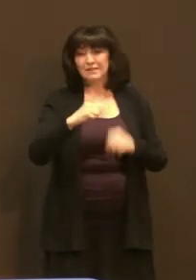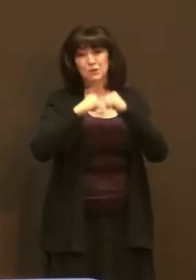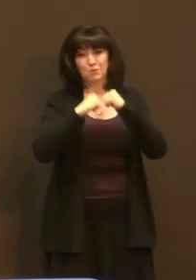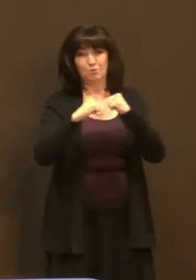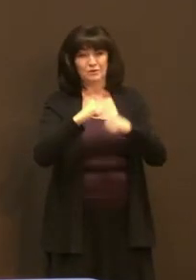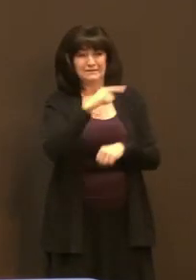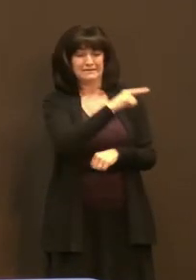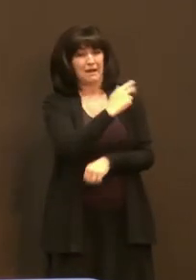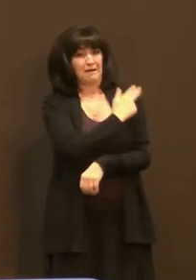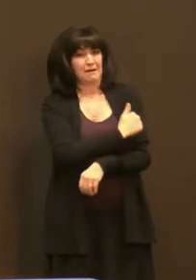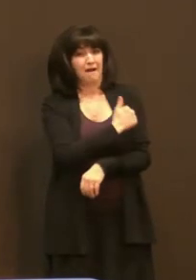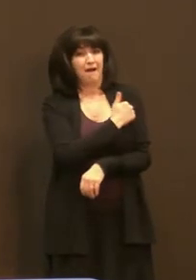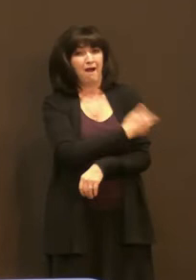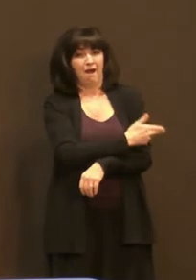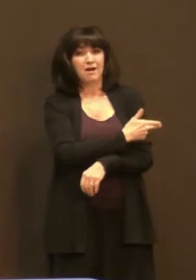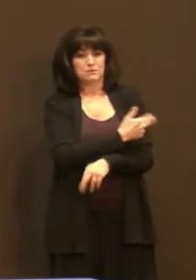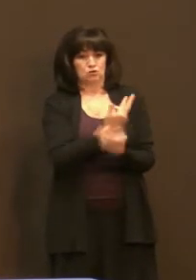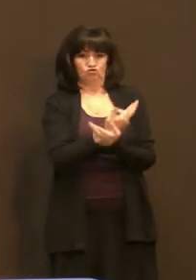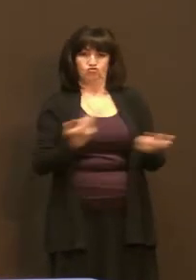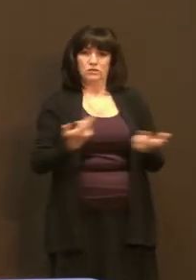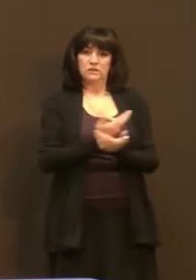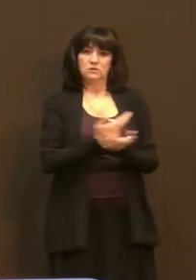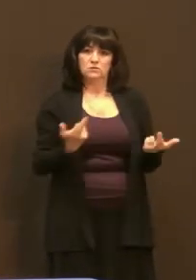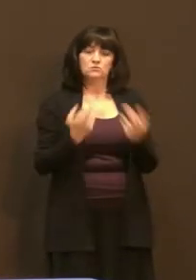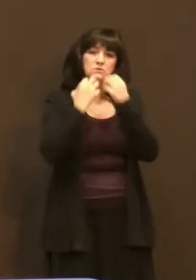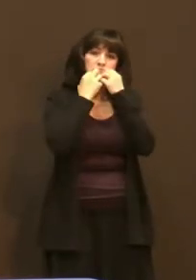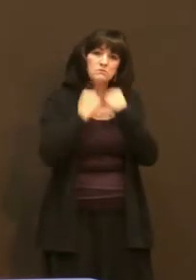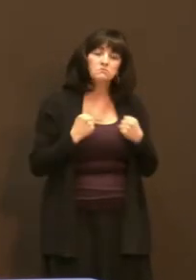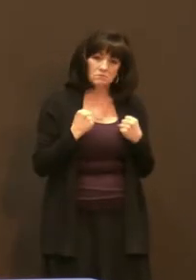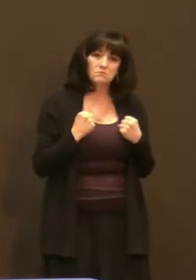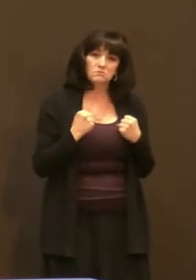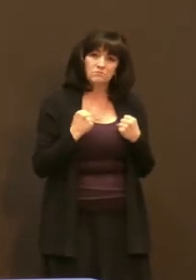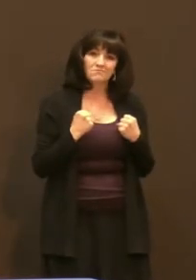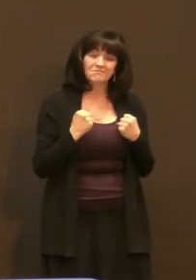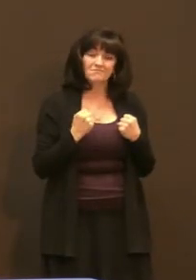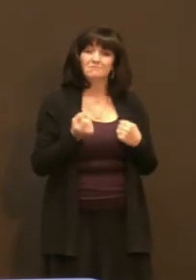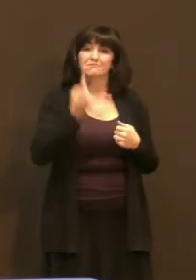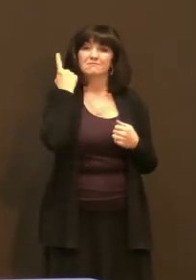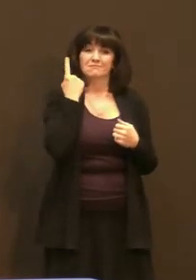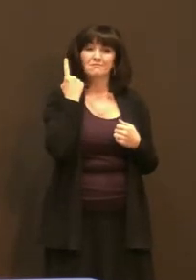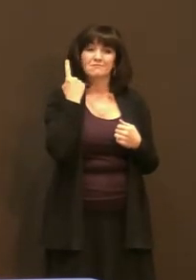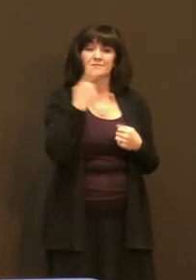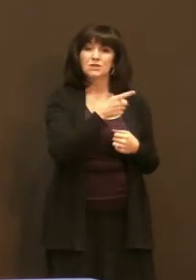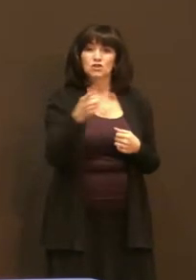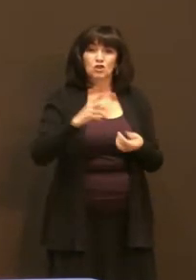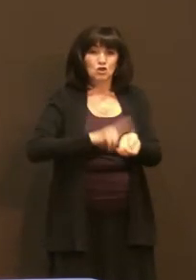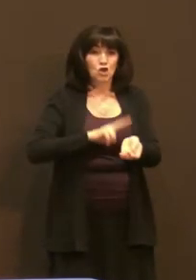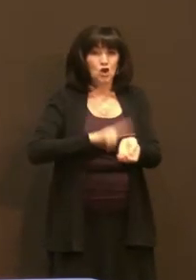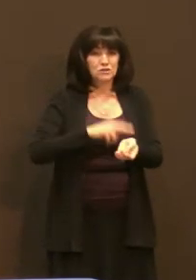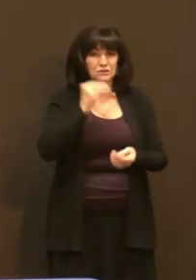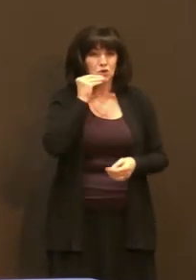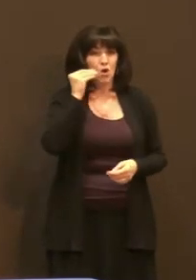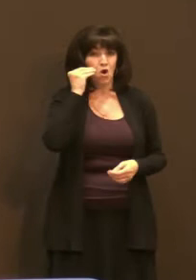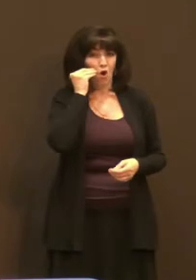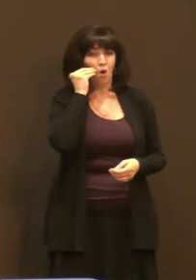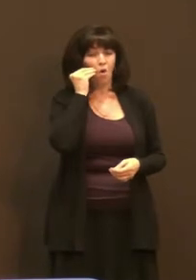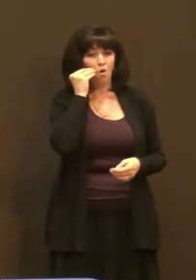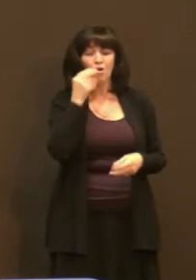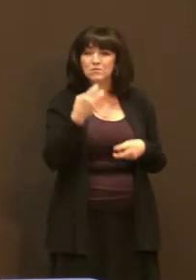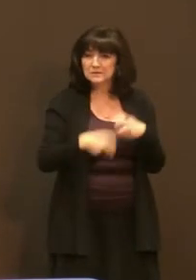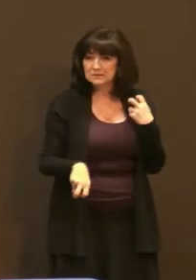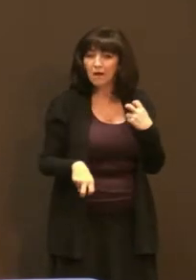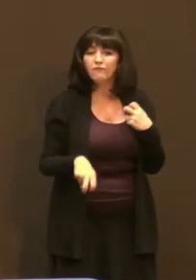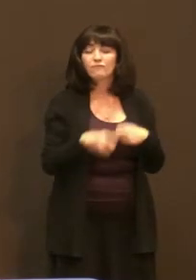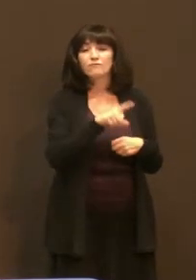down on nursing homes and facilities, where we've had some issues, frankly, is really, really, really important. And I